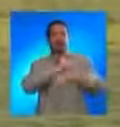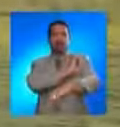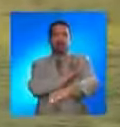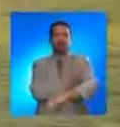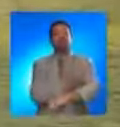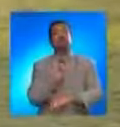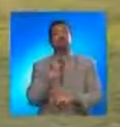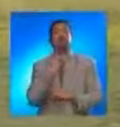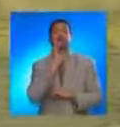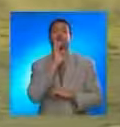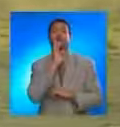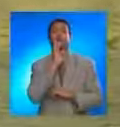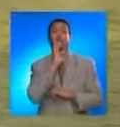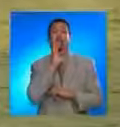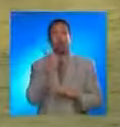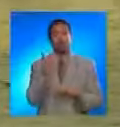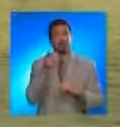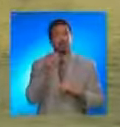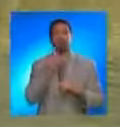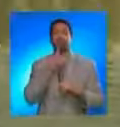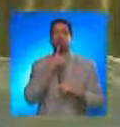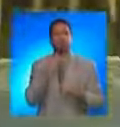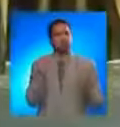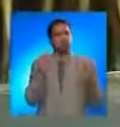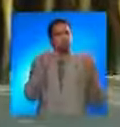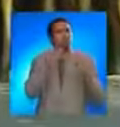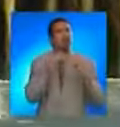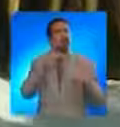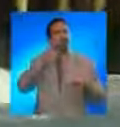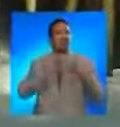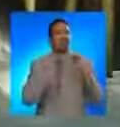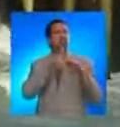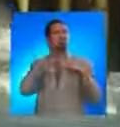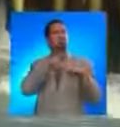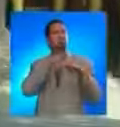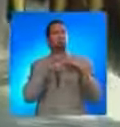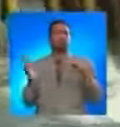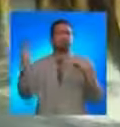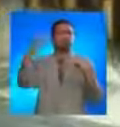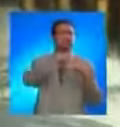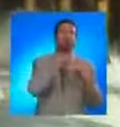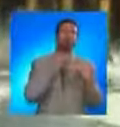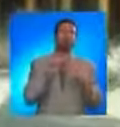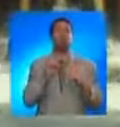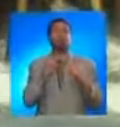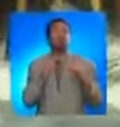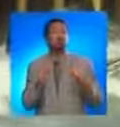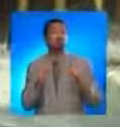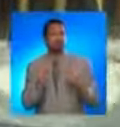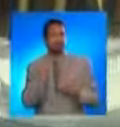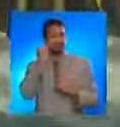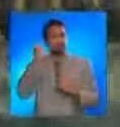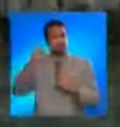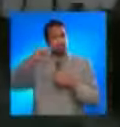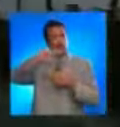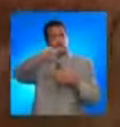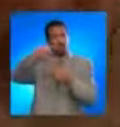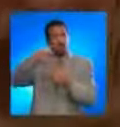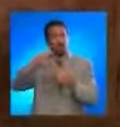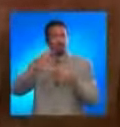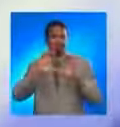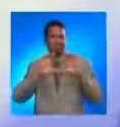volume and energy a lot greater than in extreme surges, such as those associated with Category 5 hurricanes, the strongest